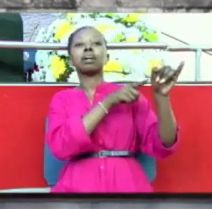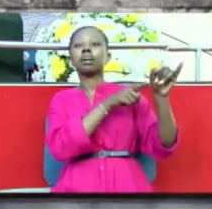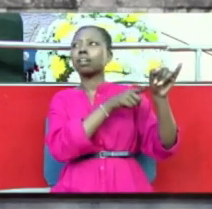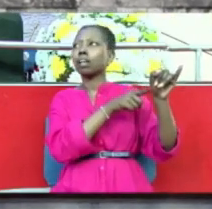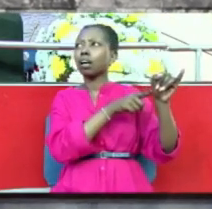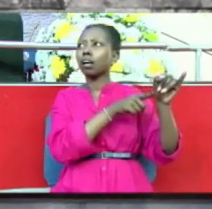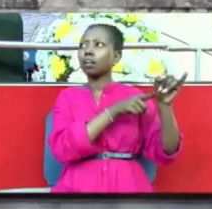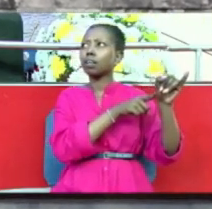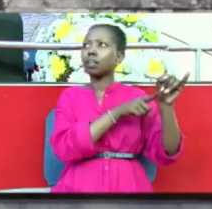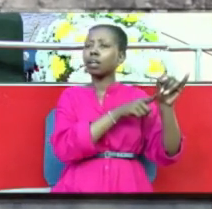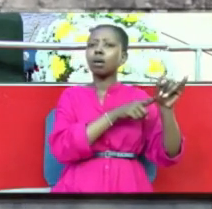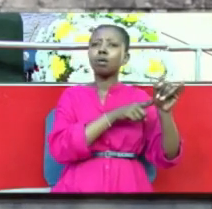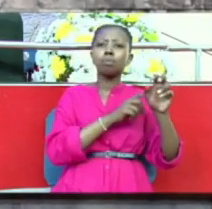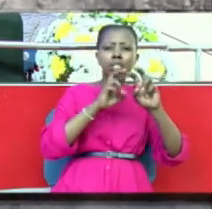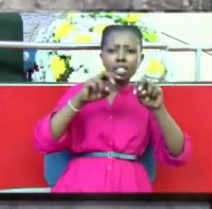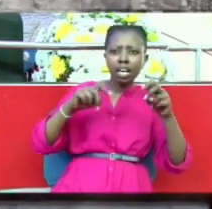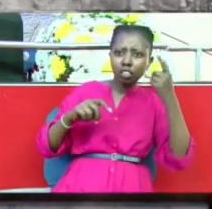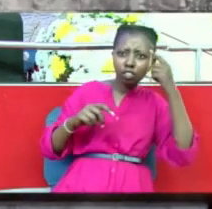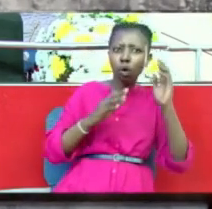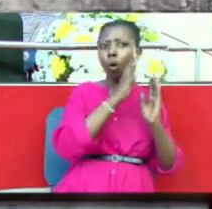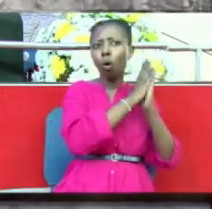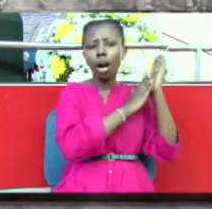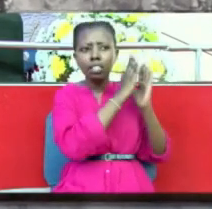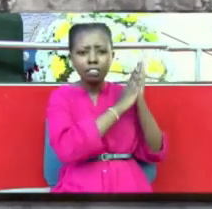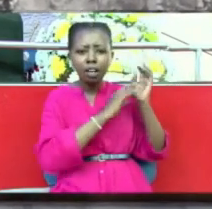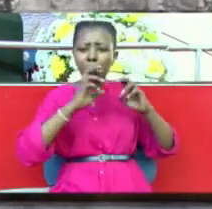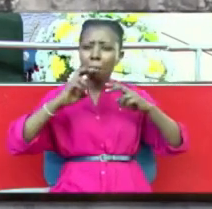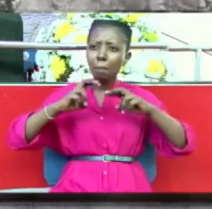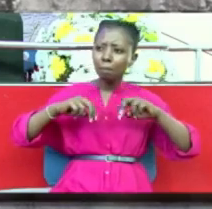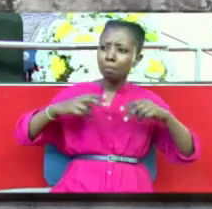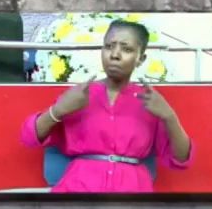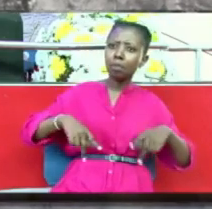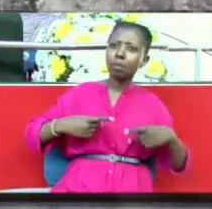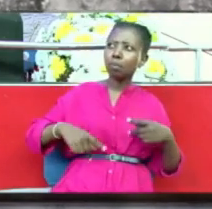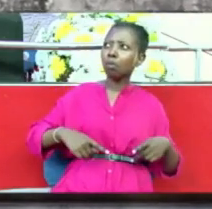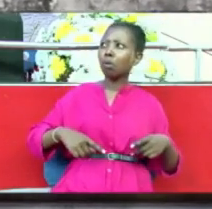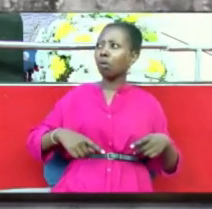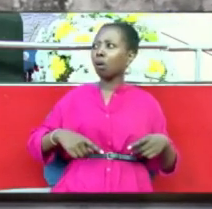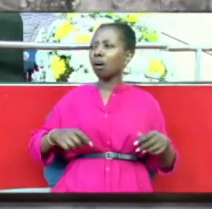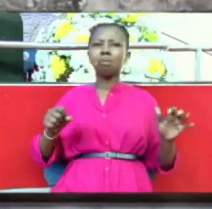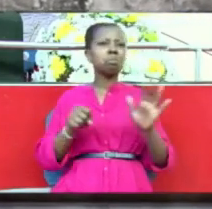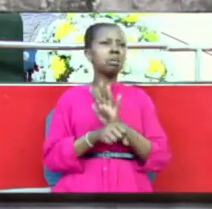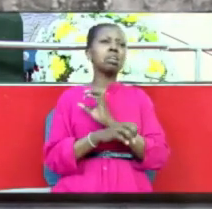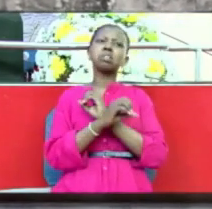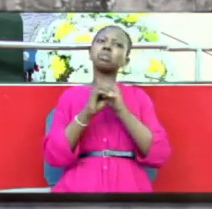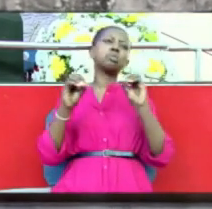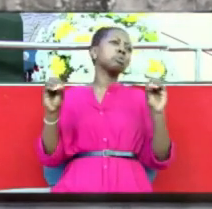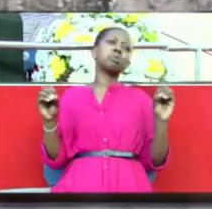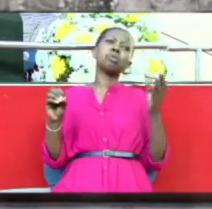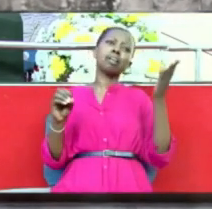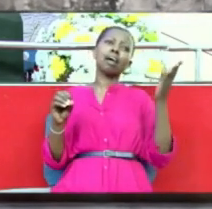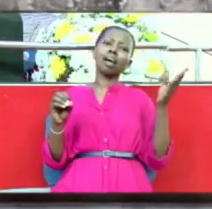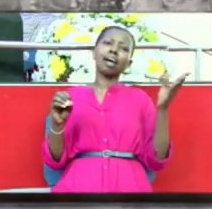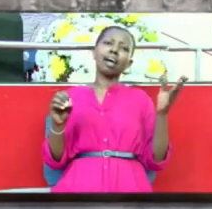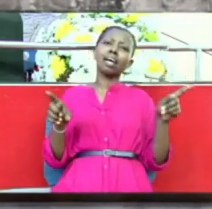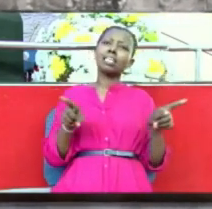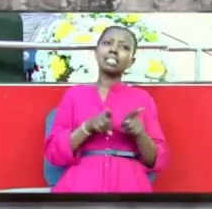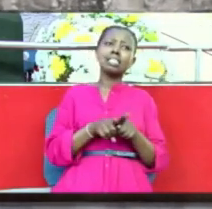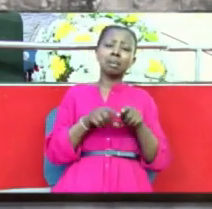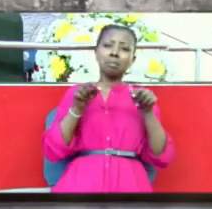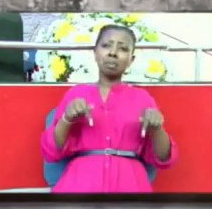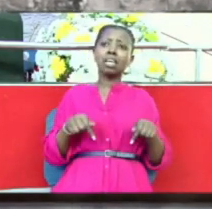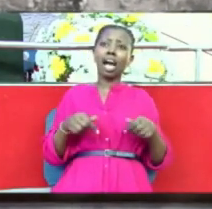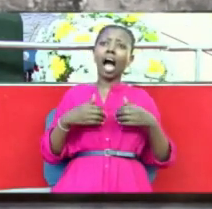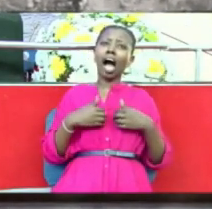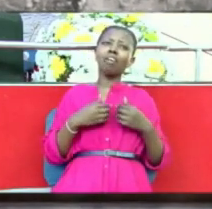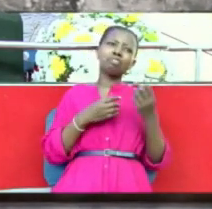for Rastafarian all over. Nikatafuta warasta kila mahali. But there are not many. Lakini si wengi. It is just like the few we have in church here.